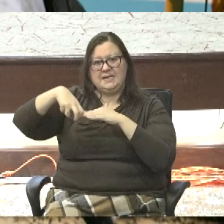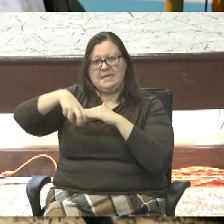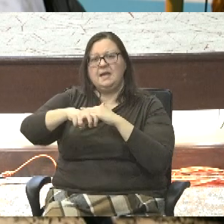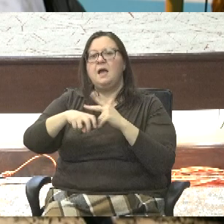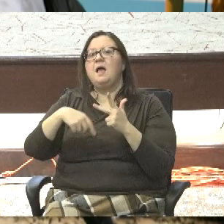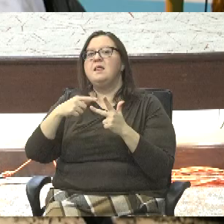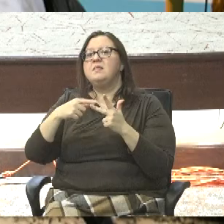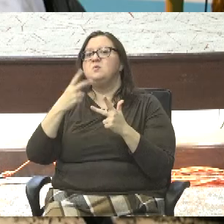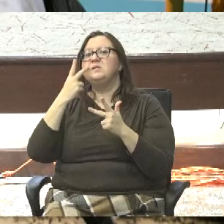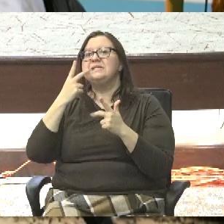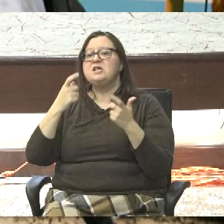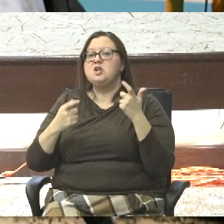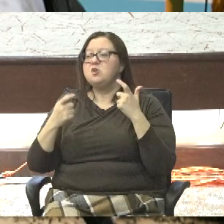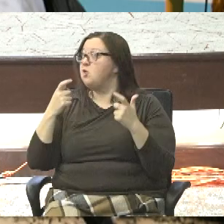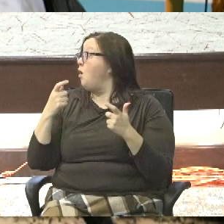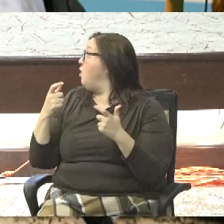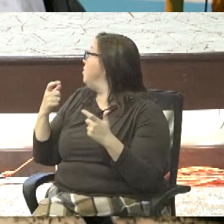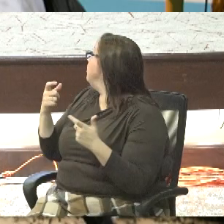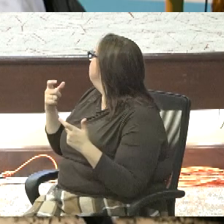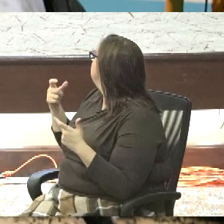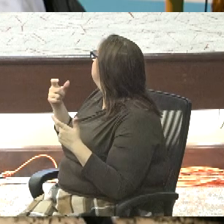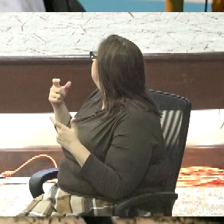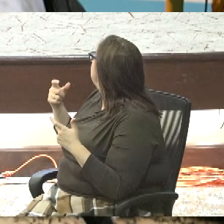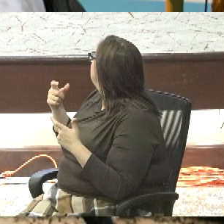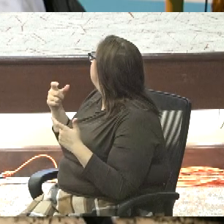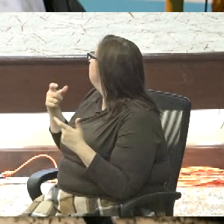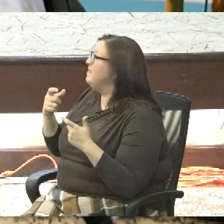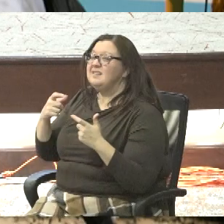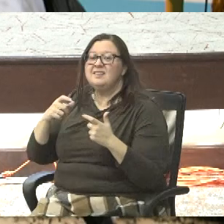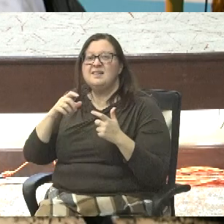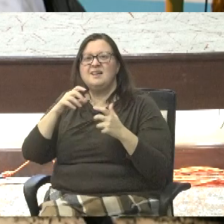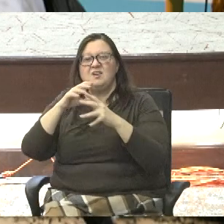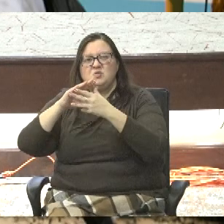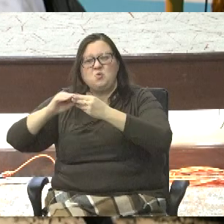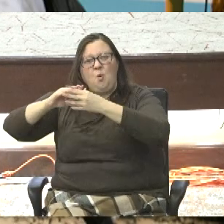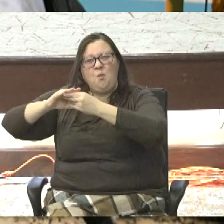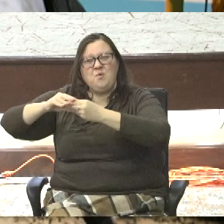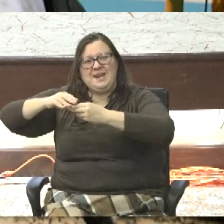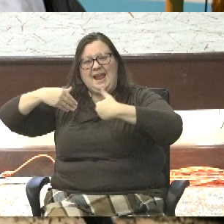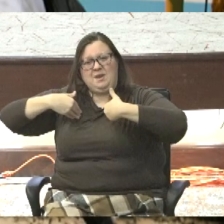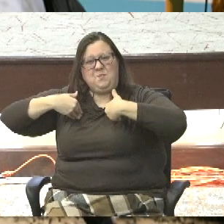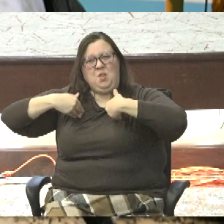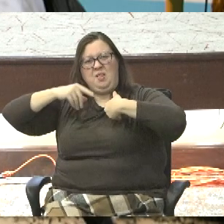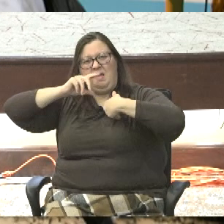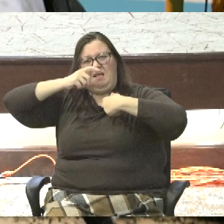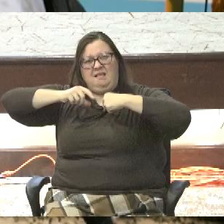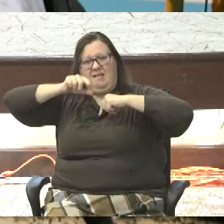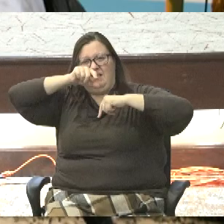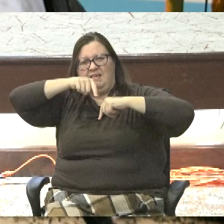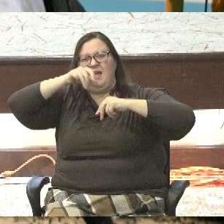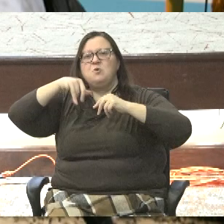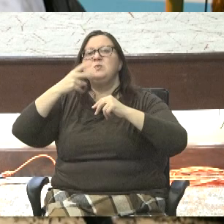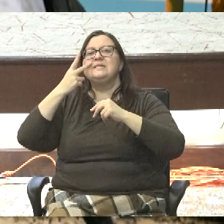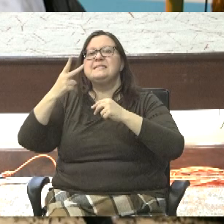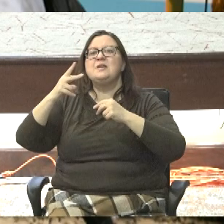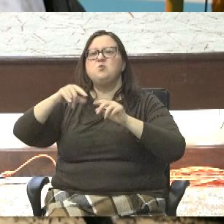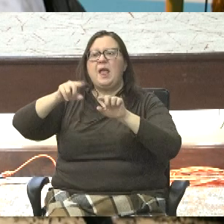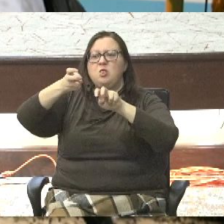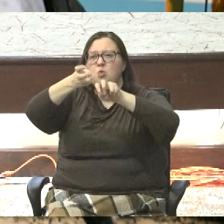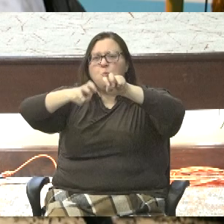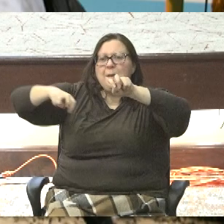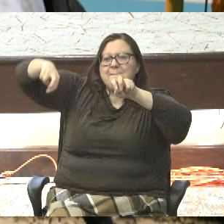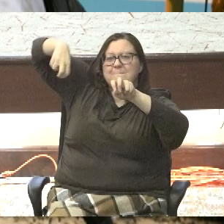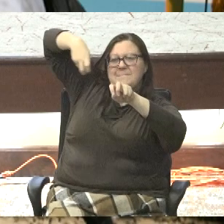this large folklore creature or feature that we have that's really all accessible. You can loop up, and there's